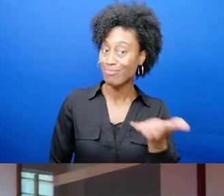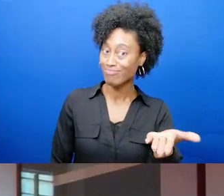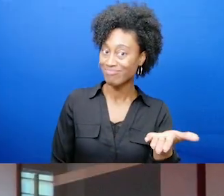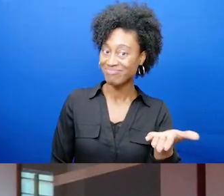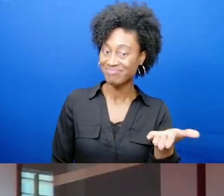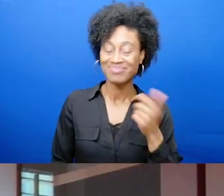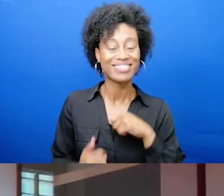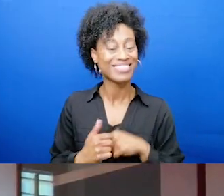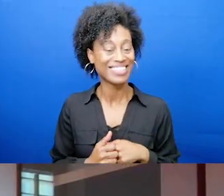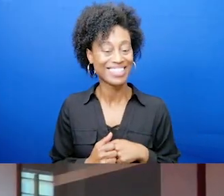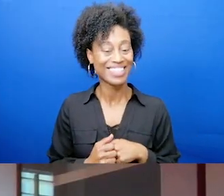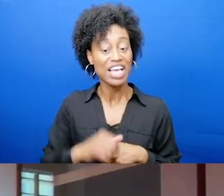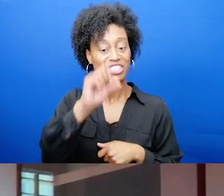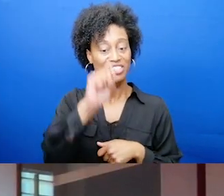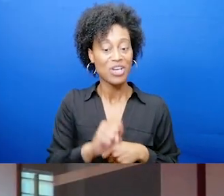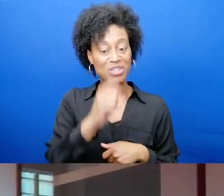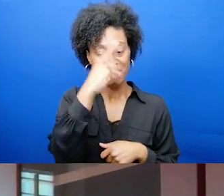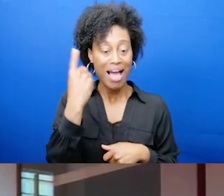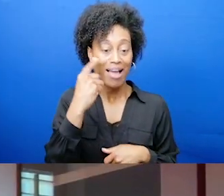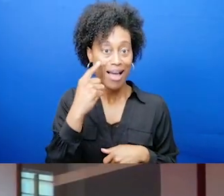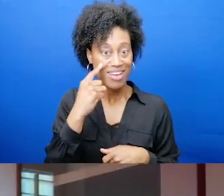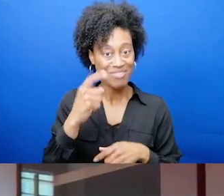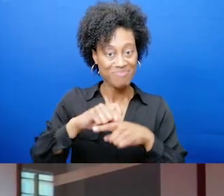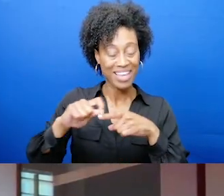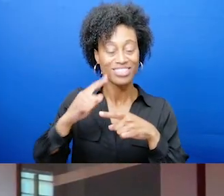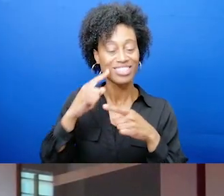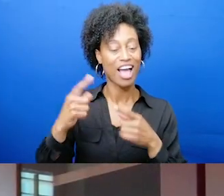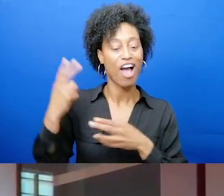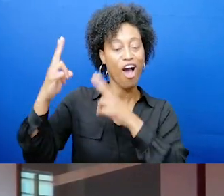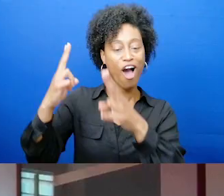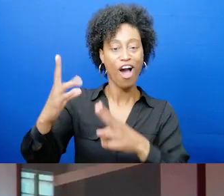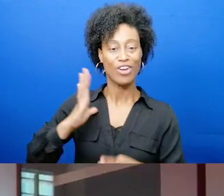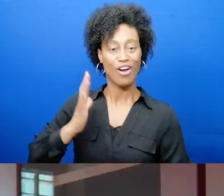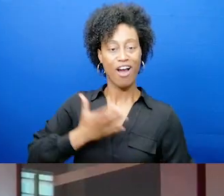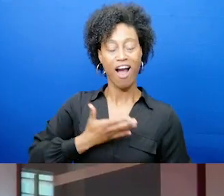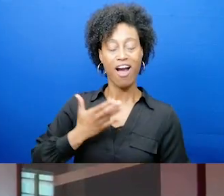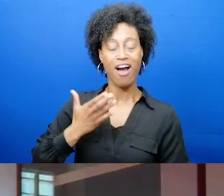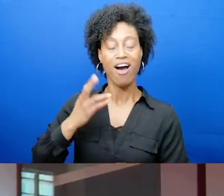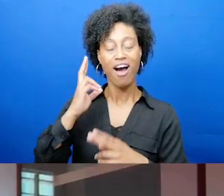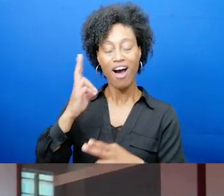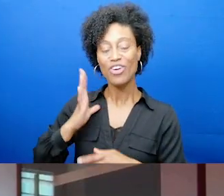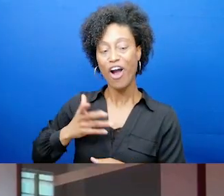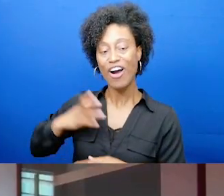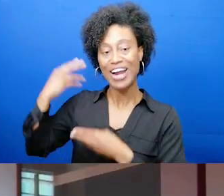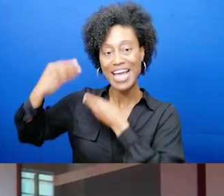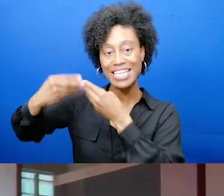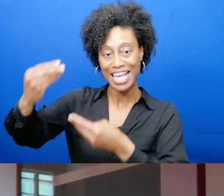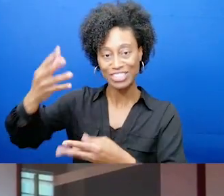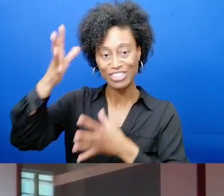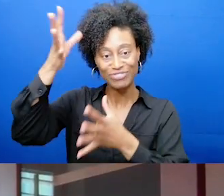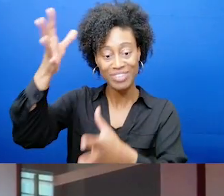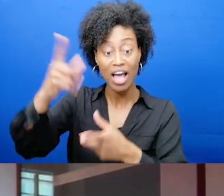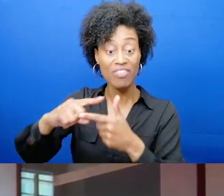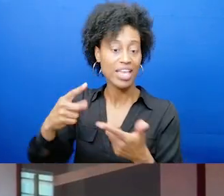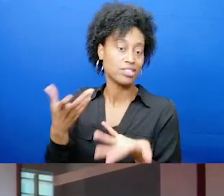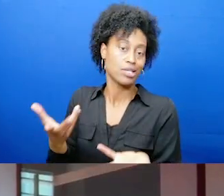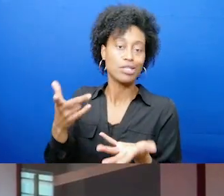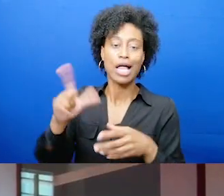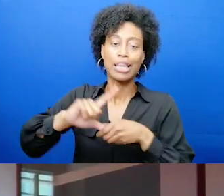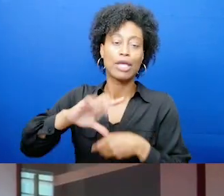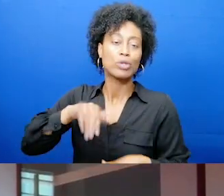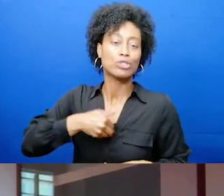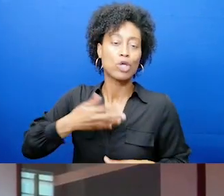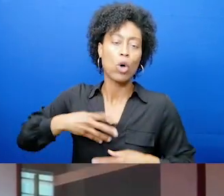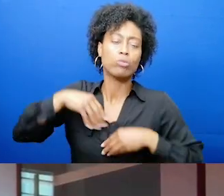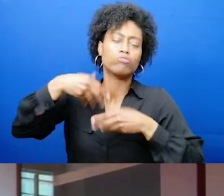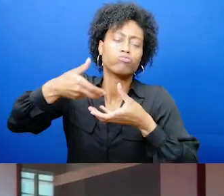There you have it, Southern black-eyed peas that honor the ancestors. This dish is the definition of liquid soul. By